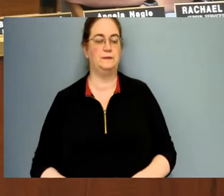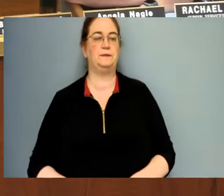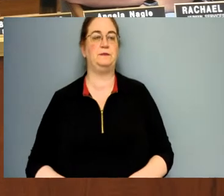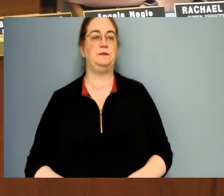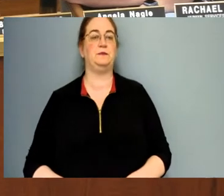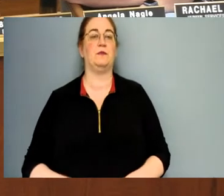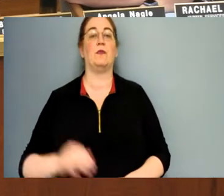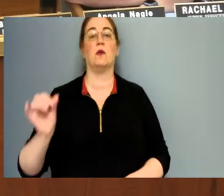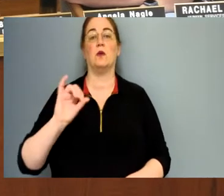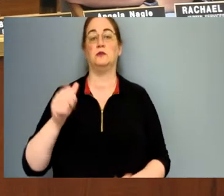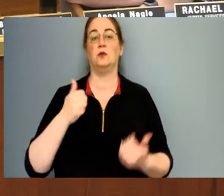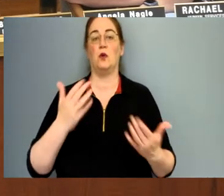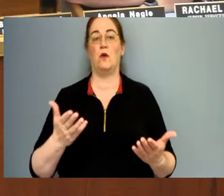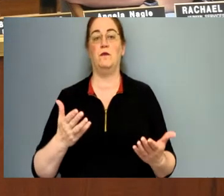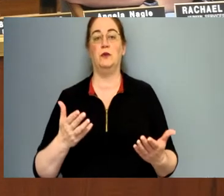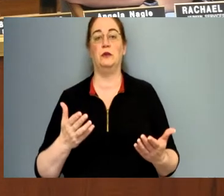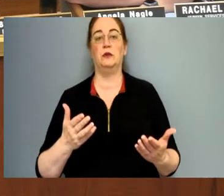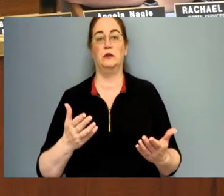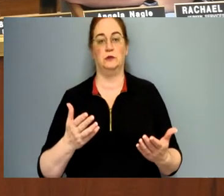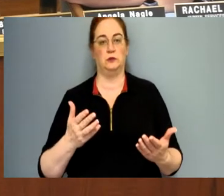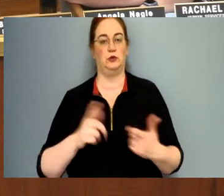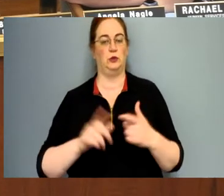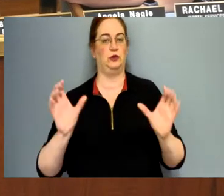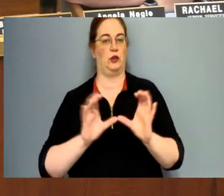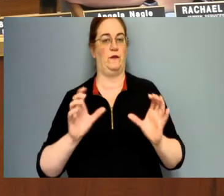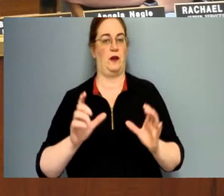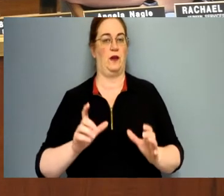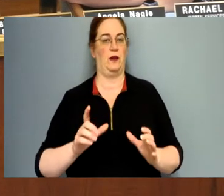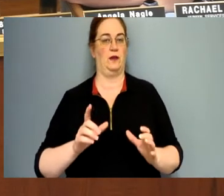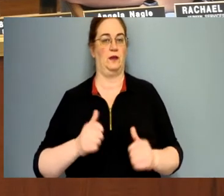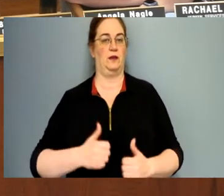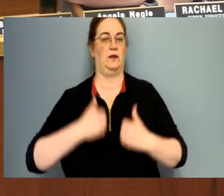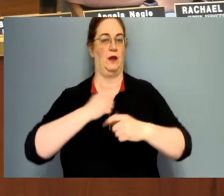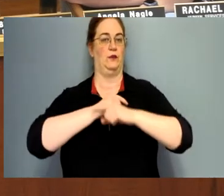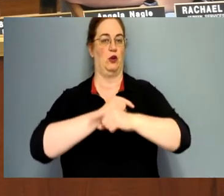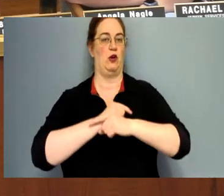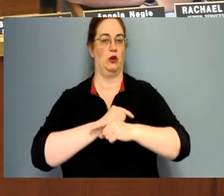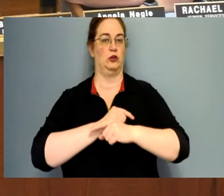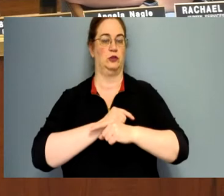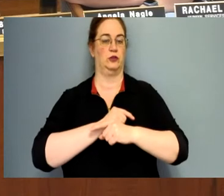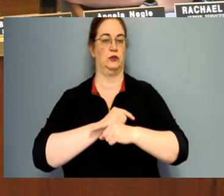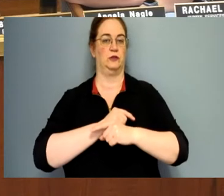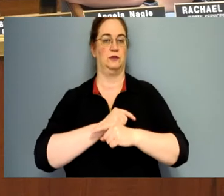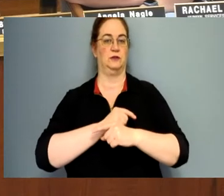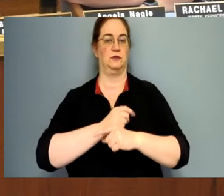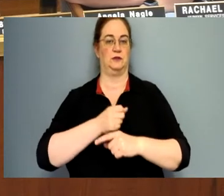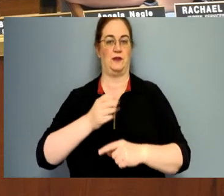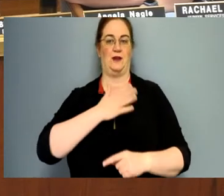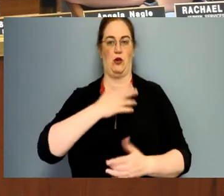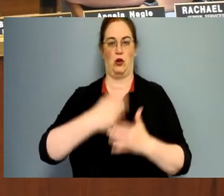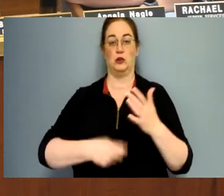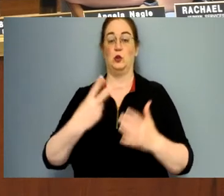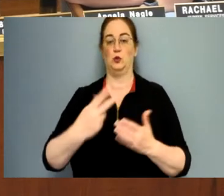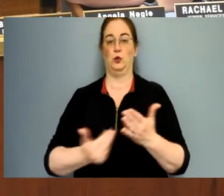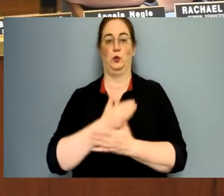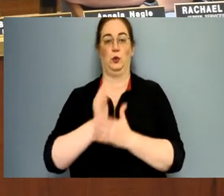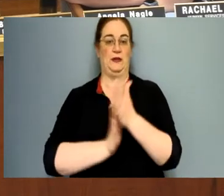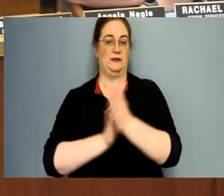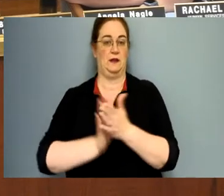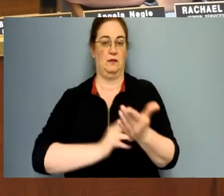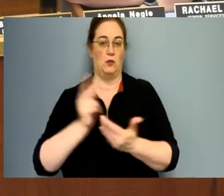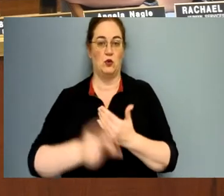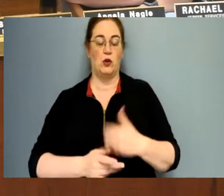We're also offering to certify lifeguards at our cost. So these are two new incentive